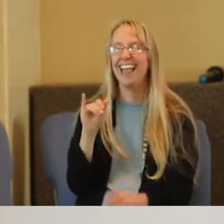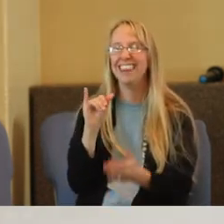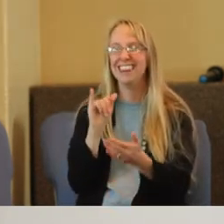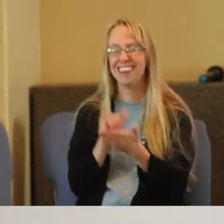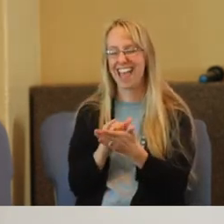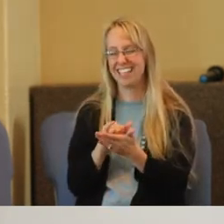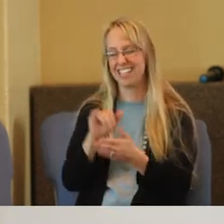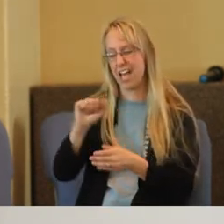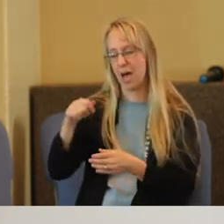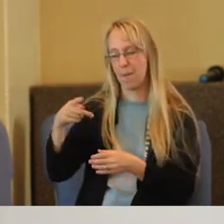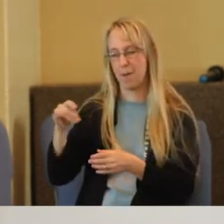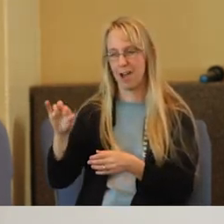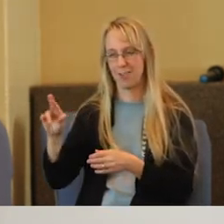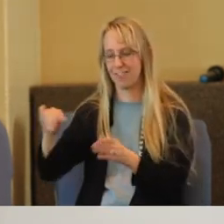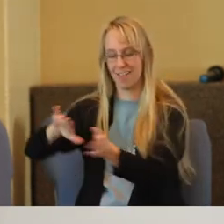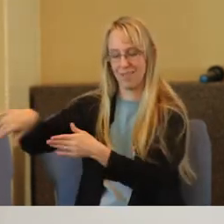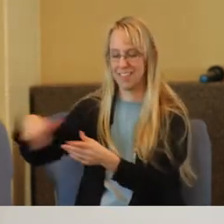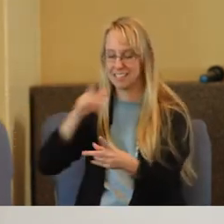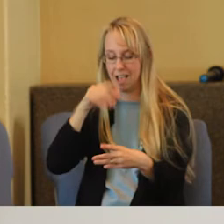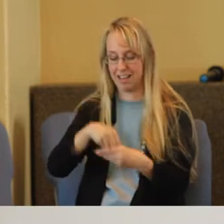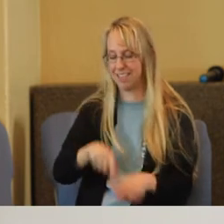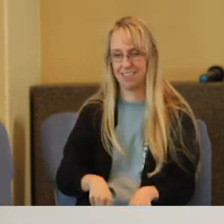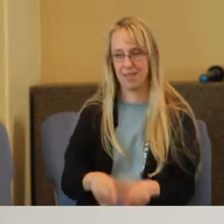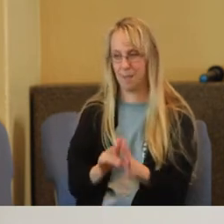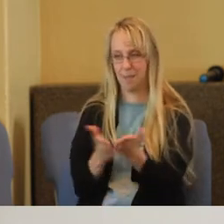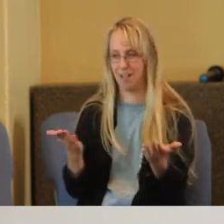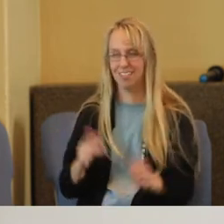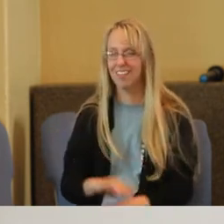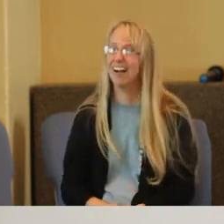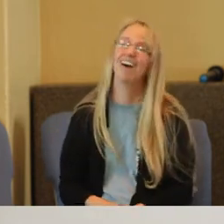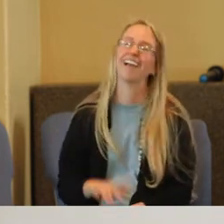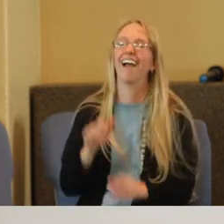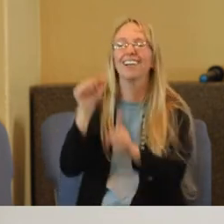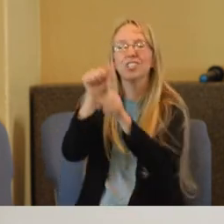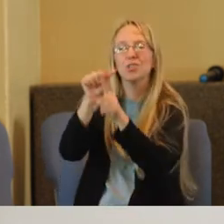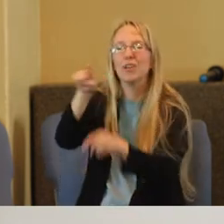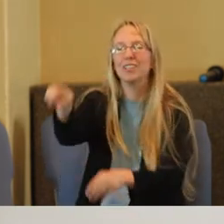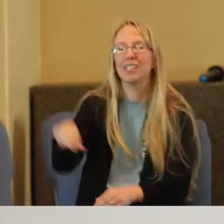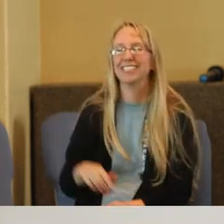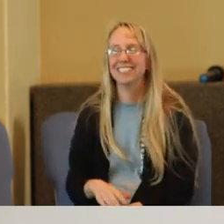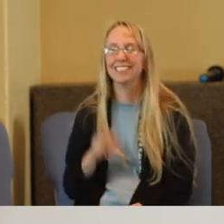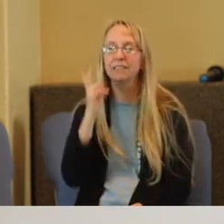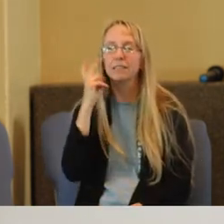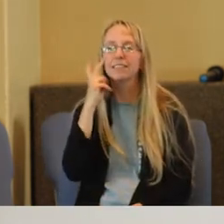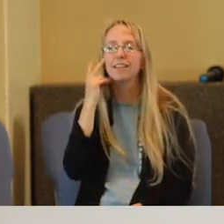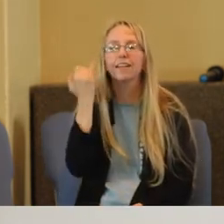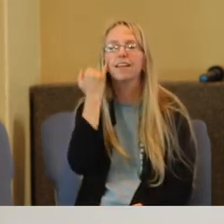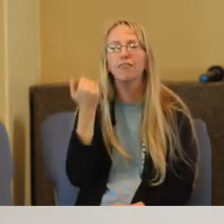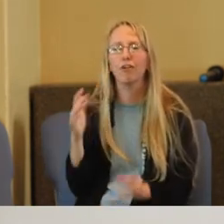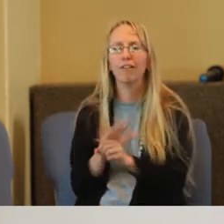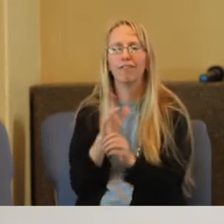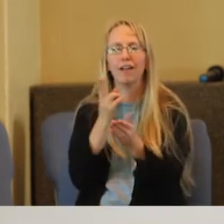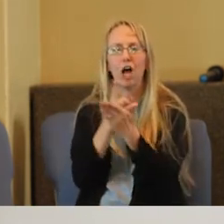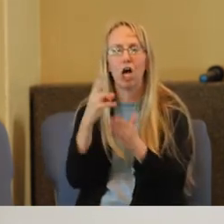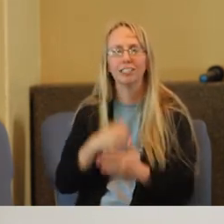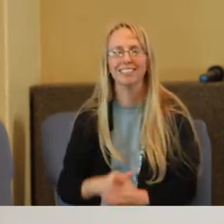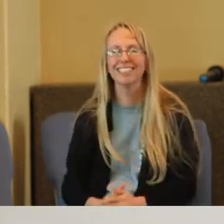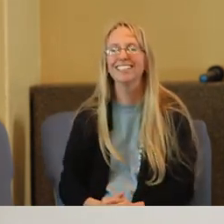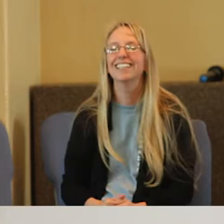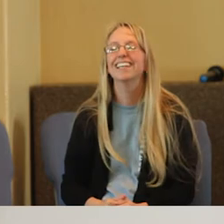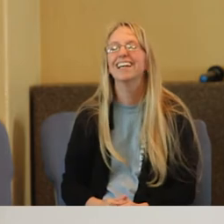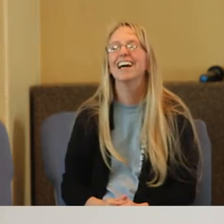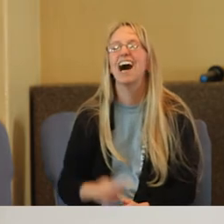It's in the Apocrypha, but it's not in this Bible, okay? So again, a trick question. I want to see if we're being honest